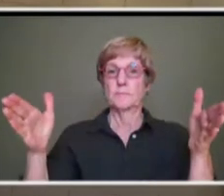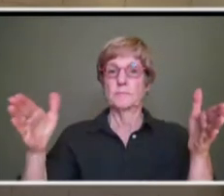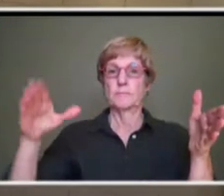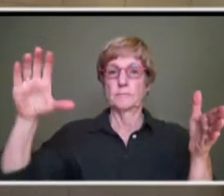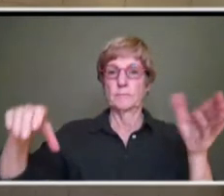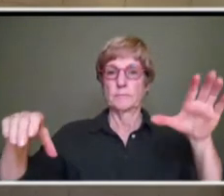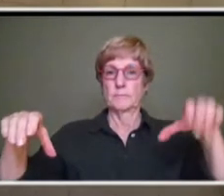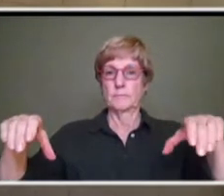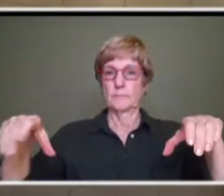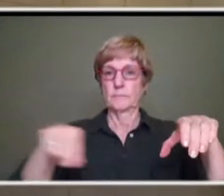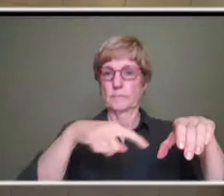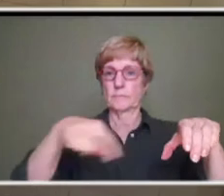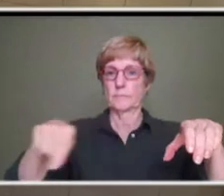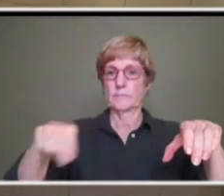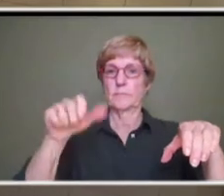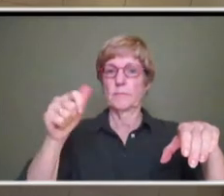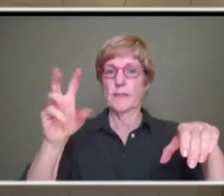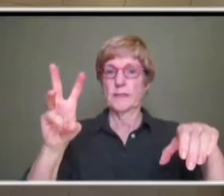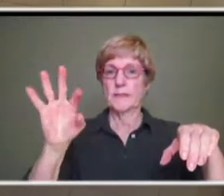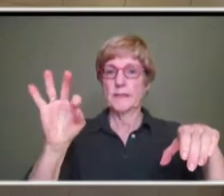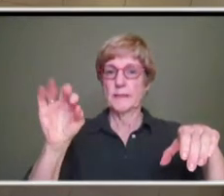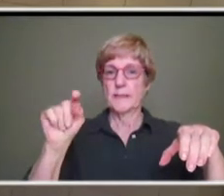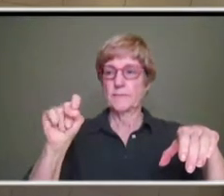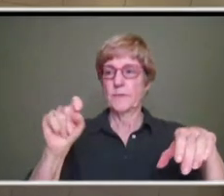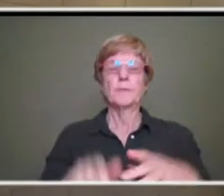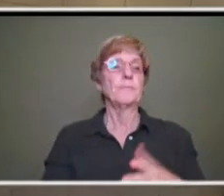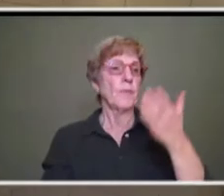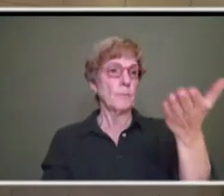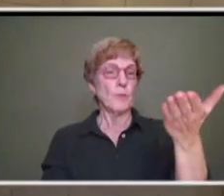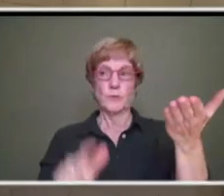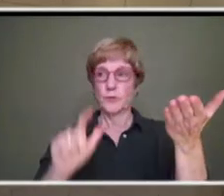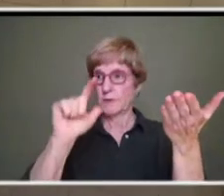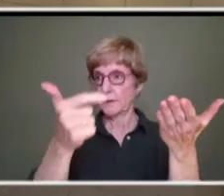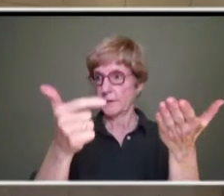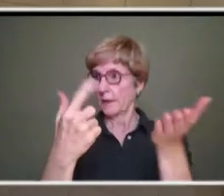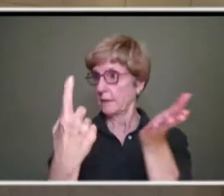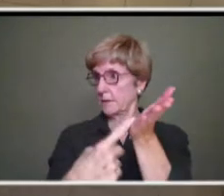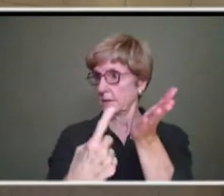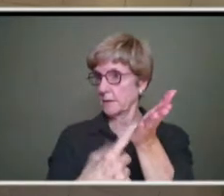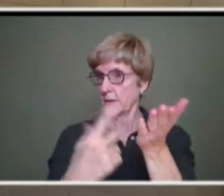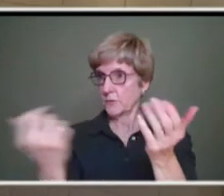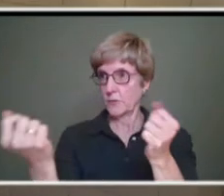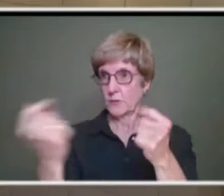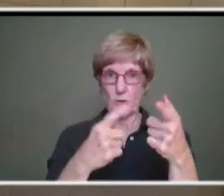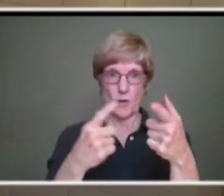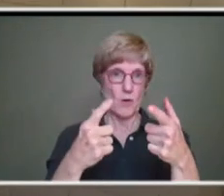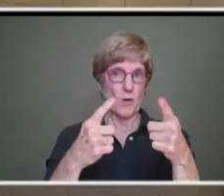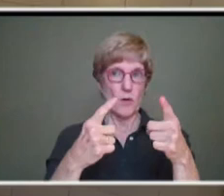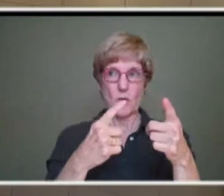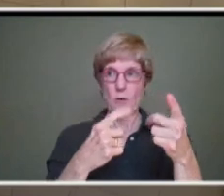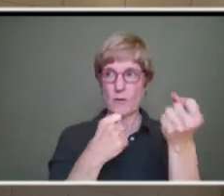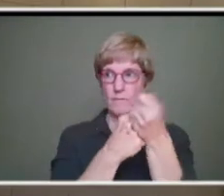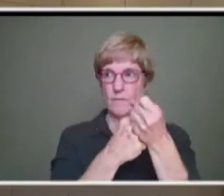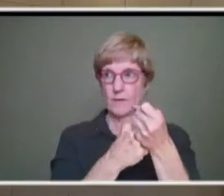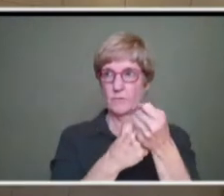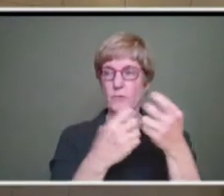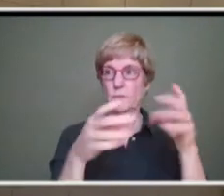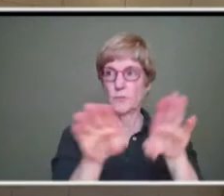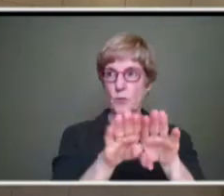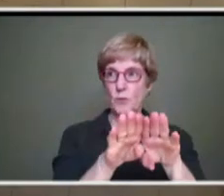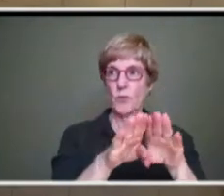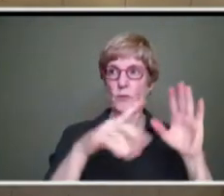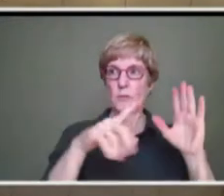the ocean we have a motion that's been made and seconded any discussion on that motion all in favor close to the public can please raise your hand any